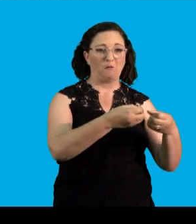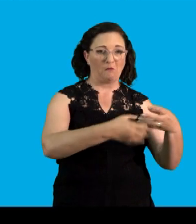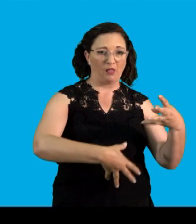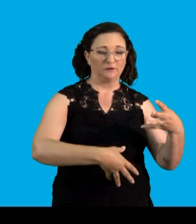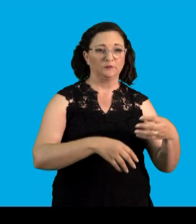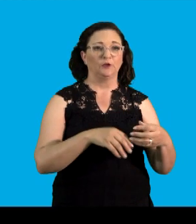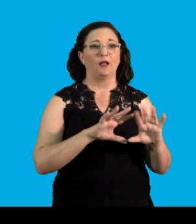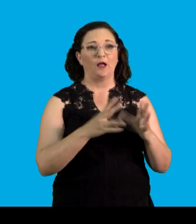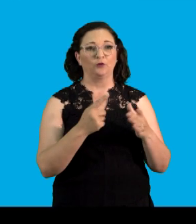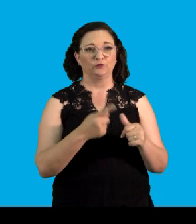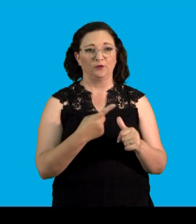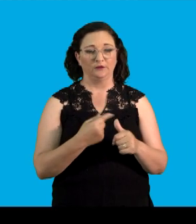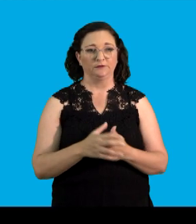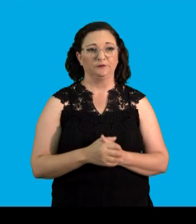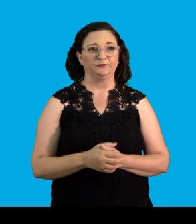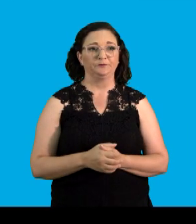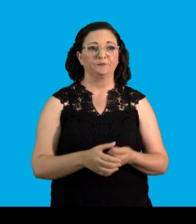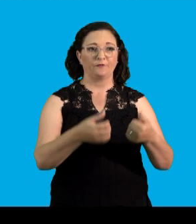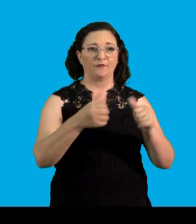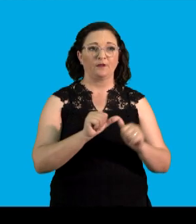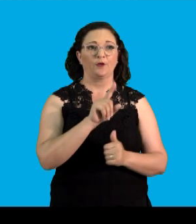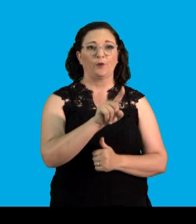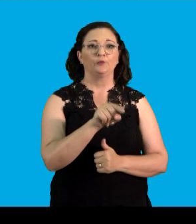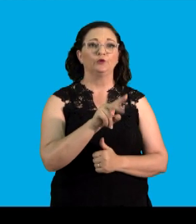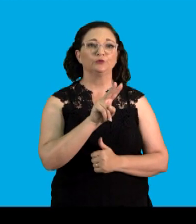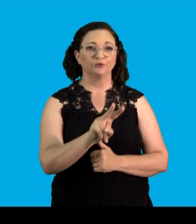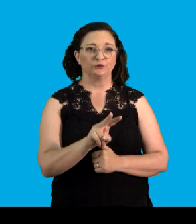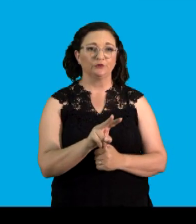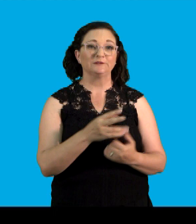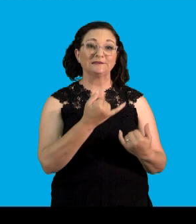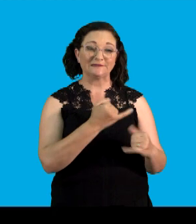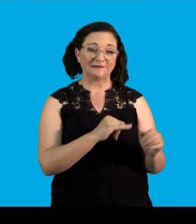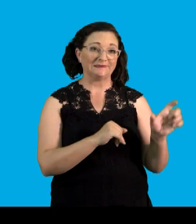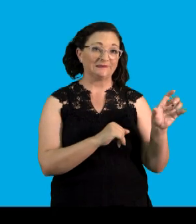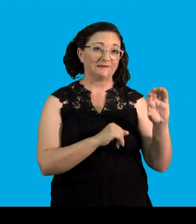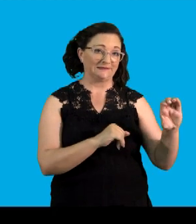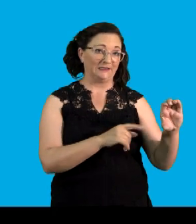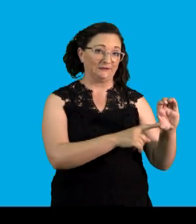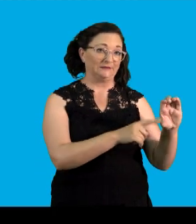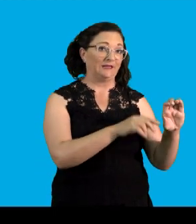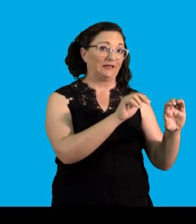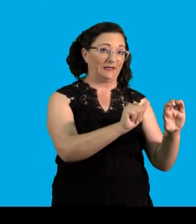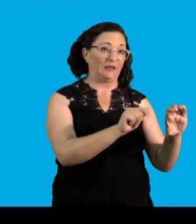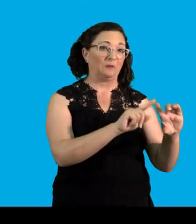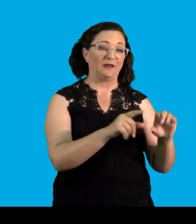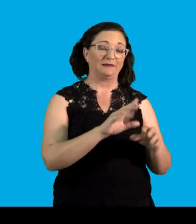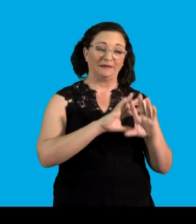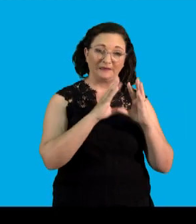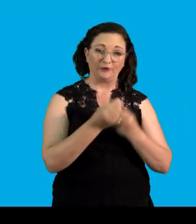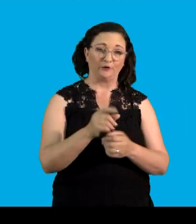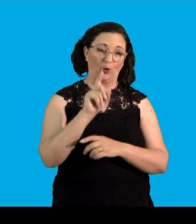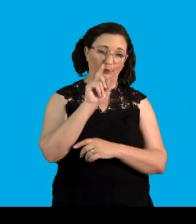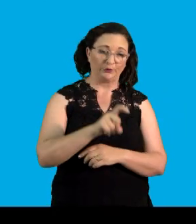choice questions. Then you go to 1.2, still on section A. Remember, everything is compulsory in section